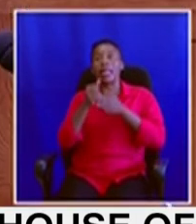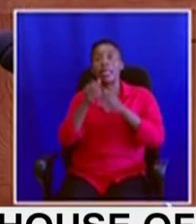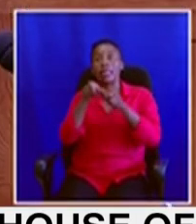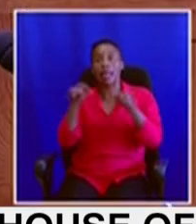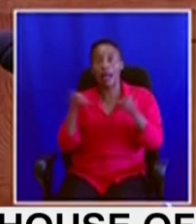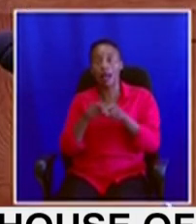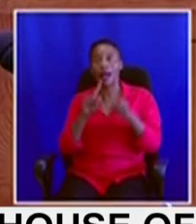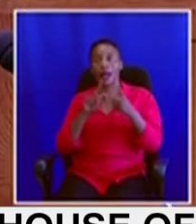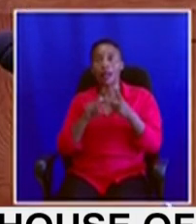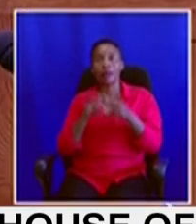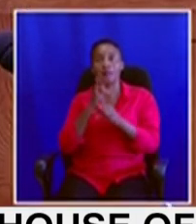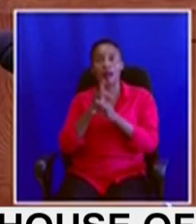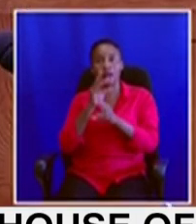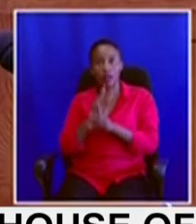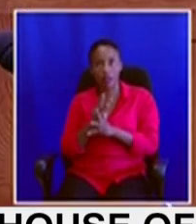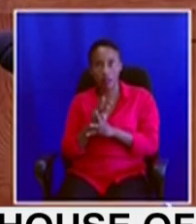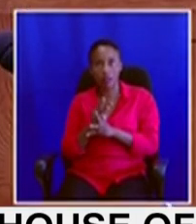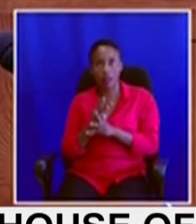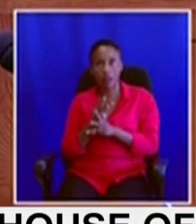parents must be pained